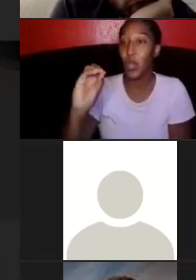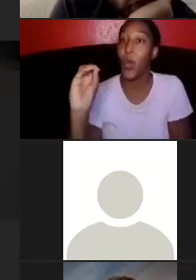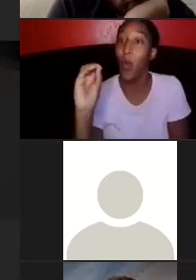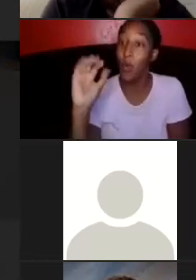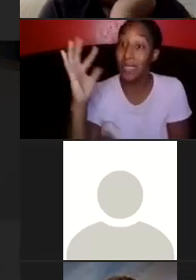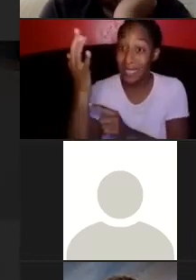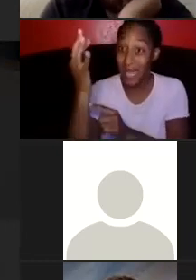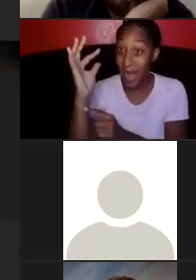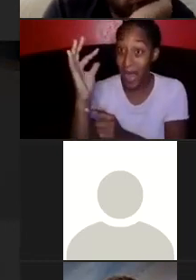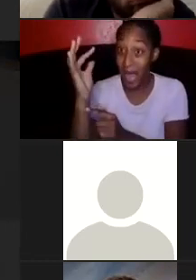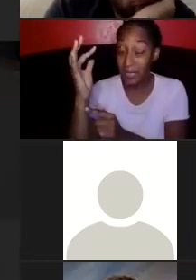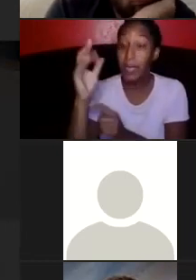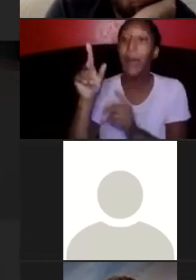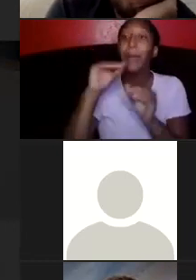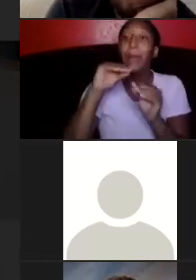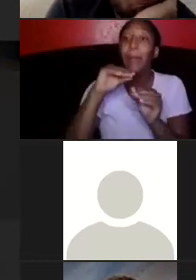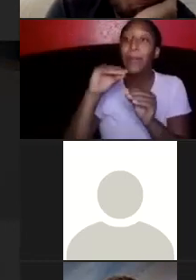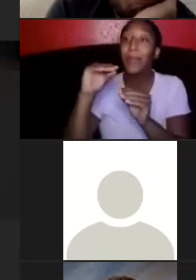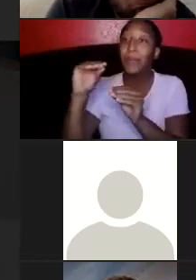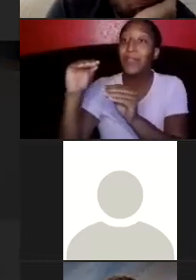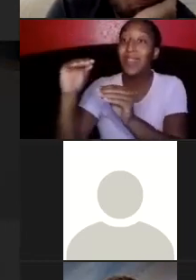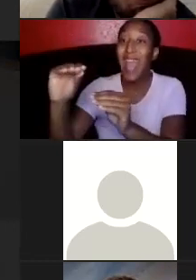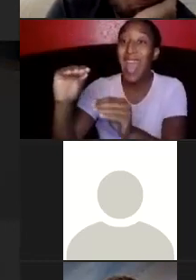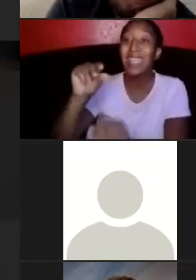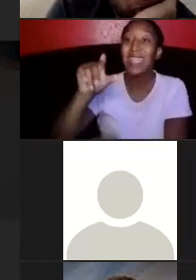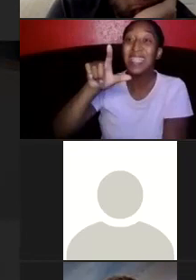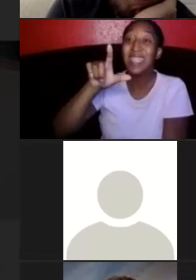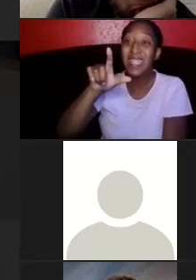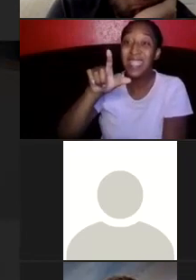about 6,800 miles per hour.